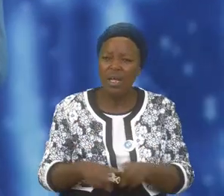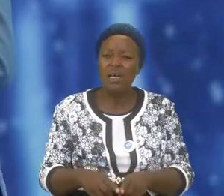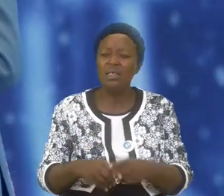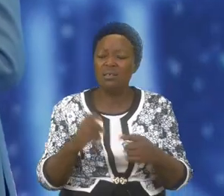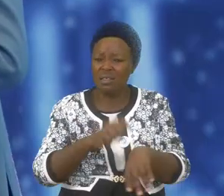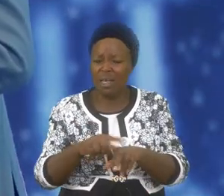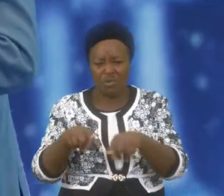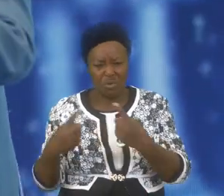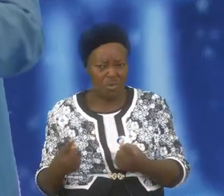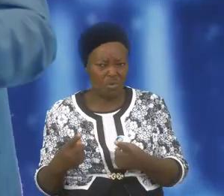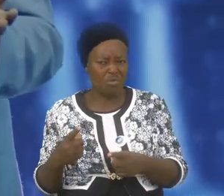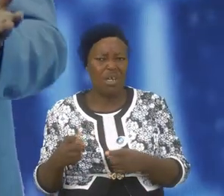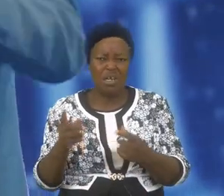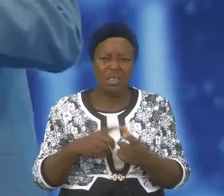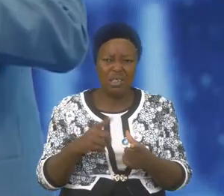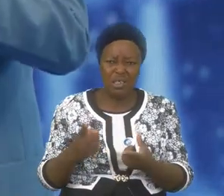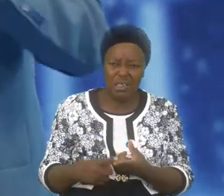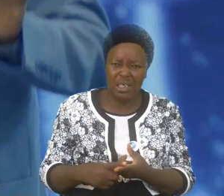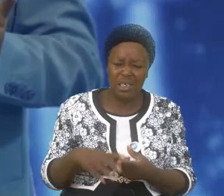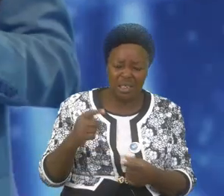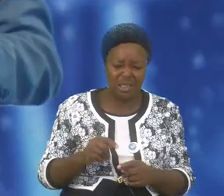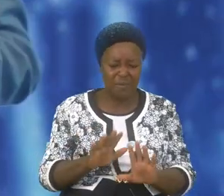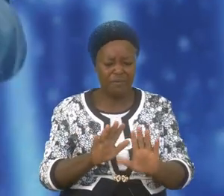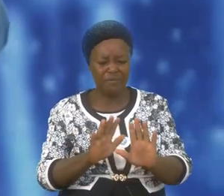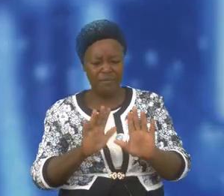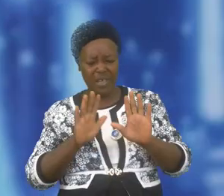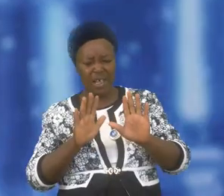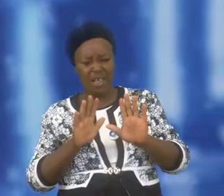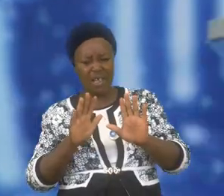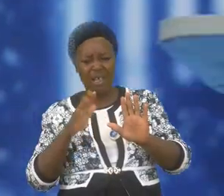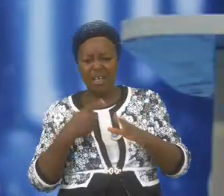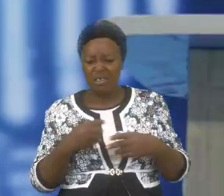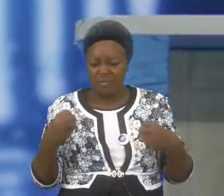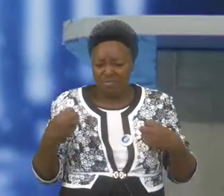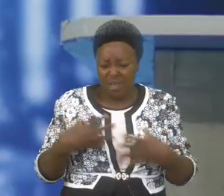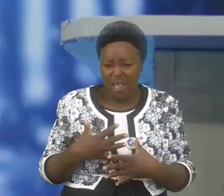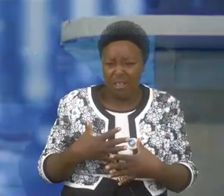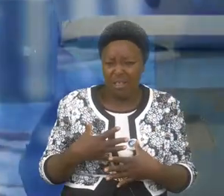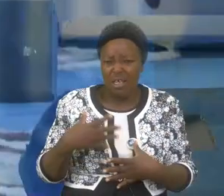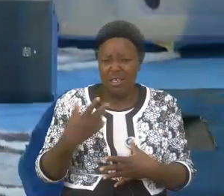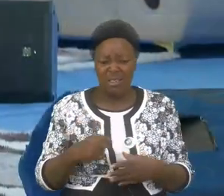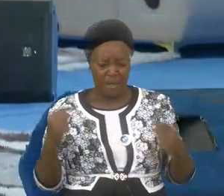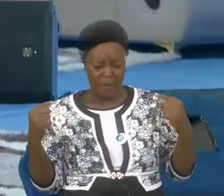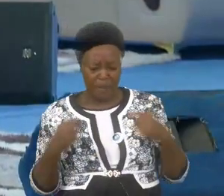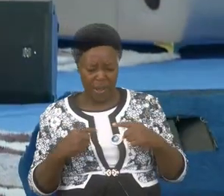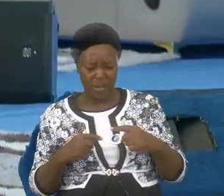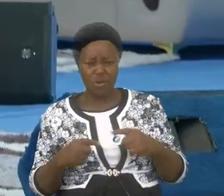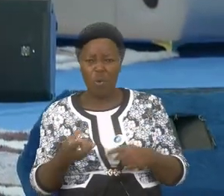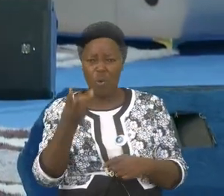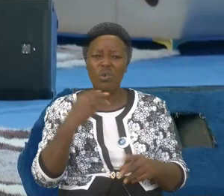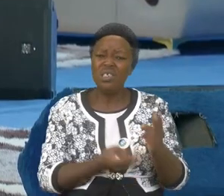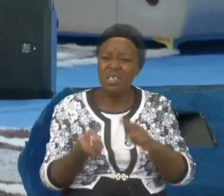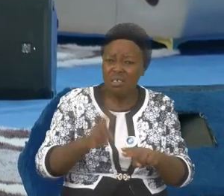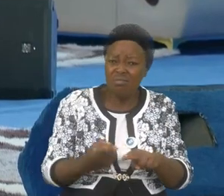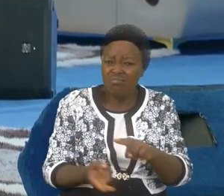the tremor, the trauma was increasing, because as the days were going, he said,